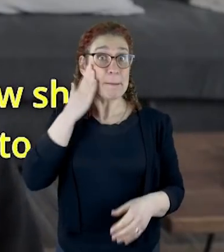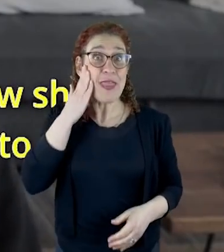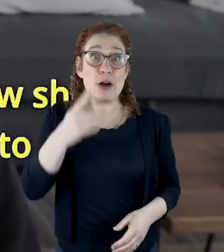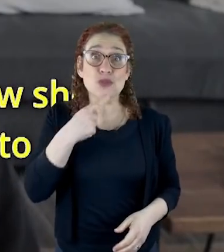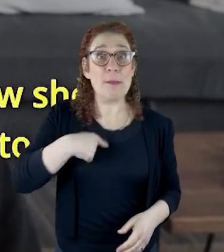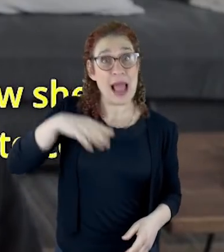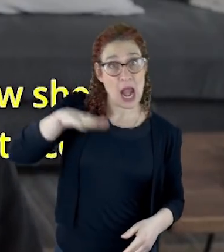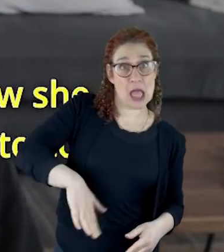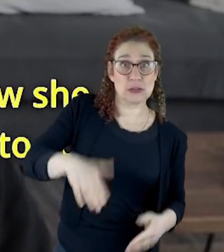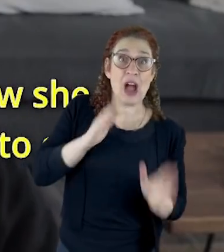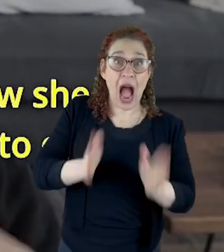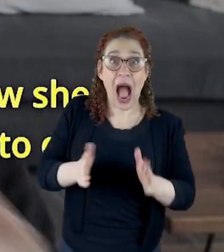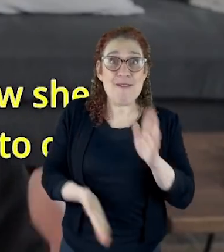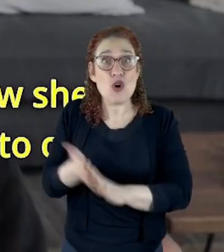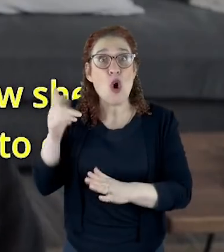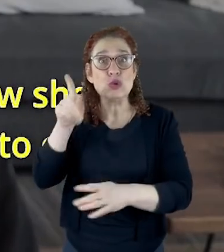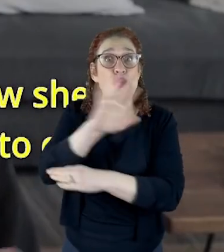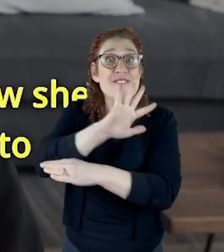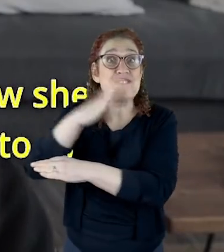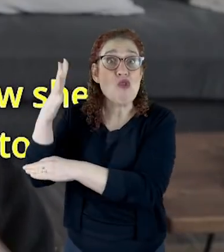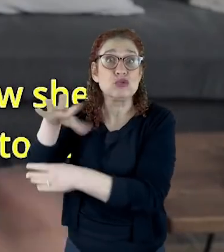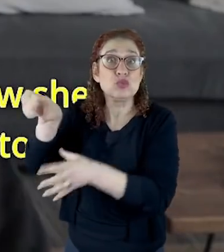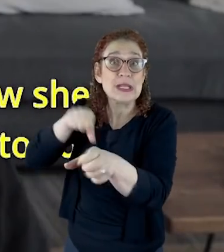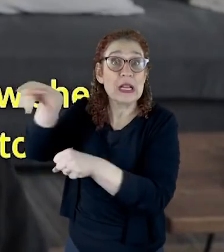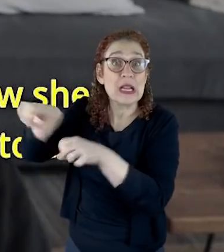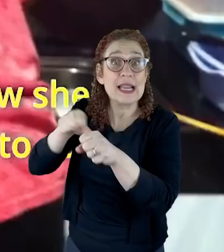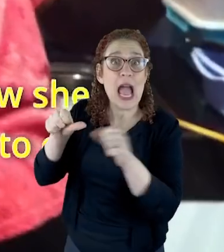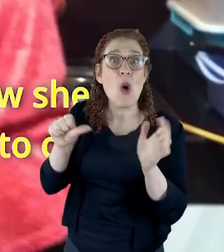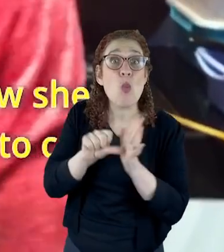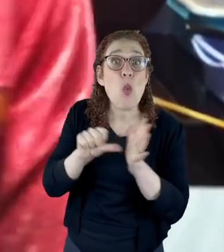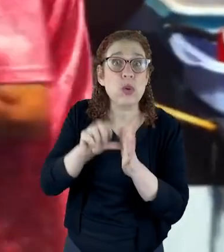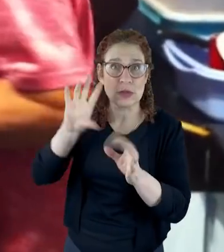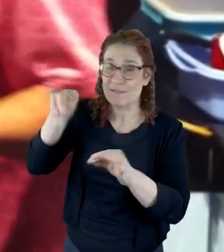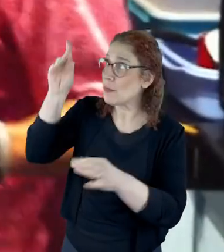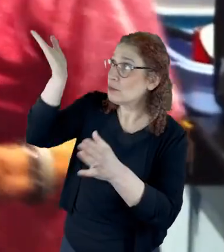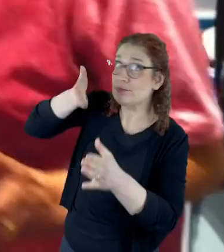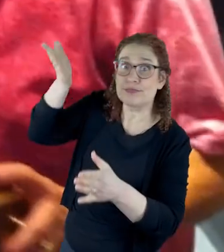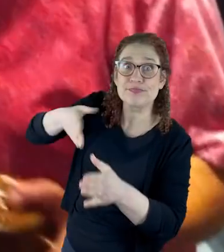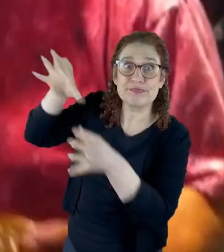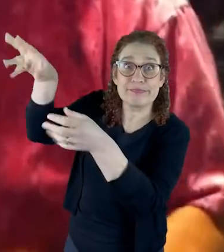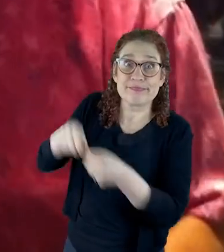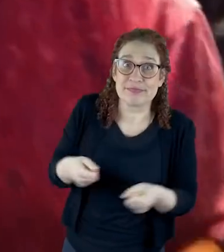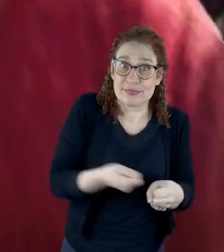tell me stories about how she would walk into the forest to get firewood to cook.